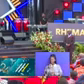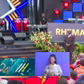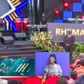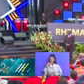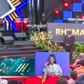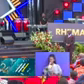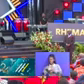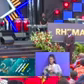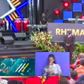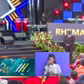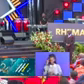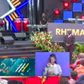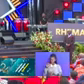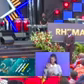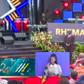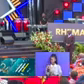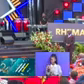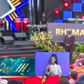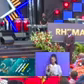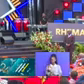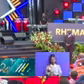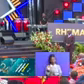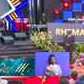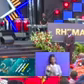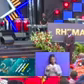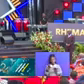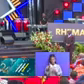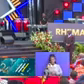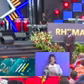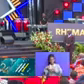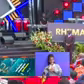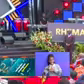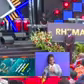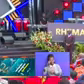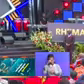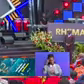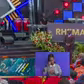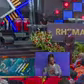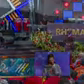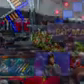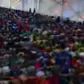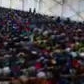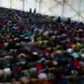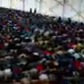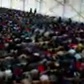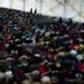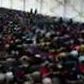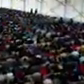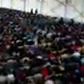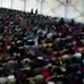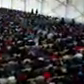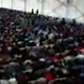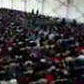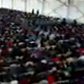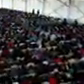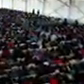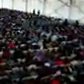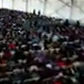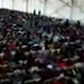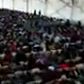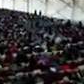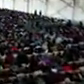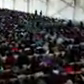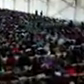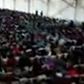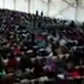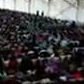going to church because of money they are not going to church because of what they will get because they are comfortable